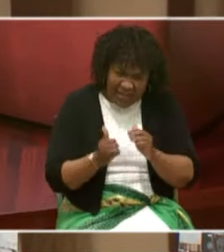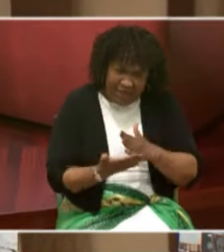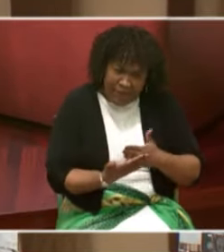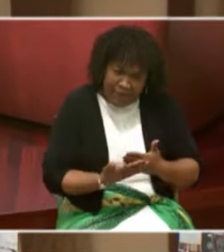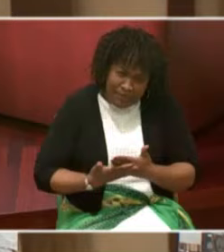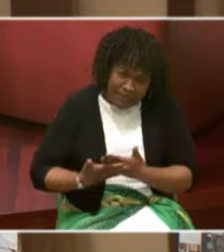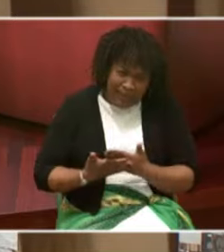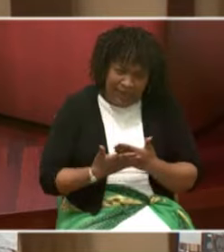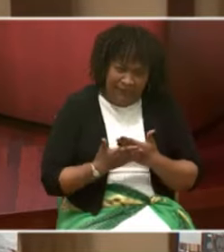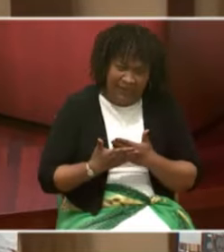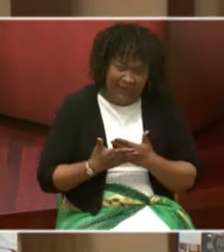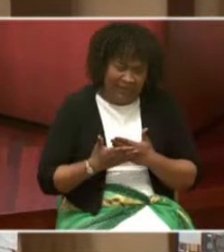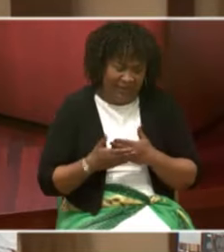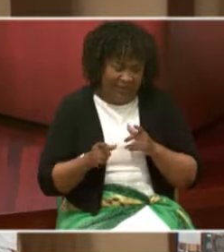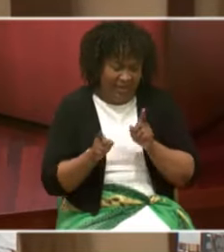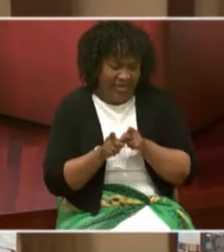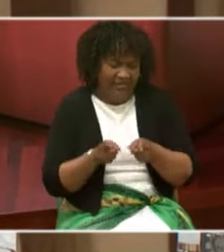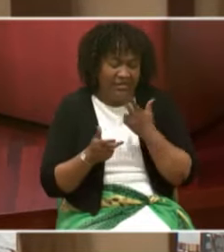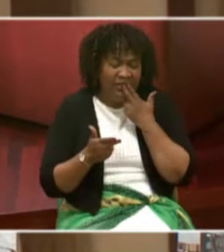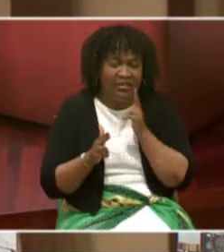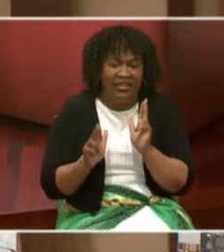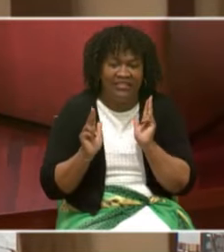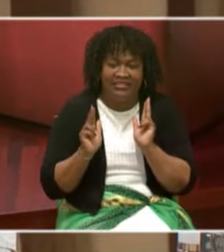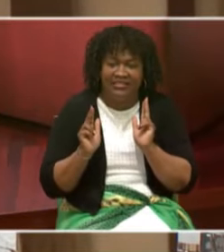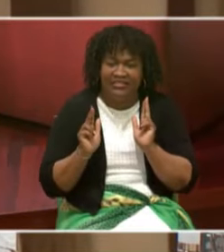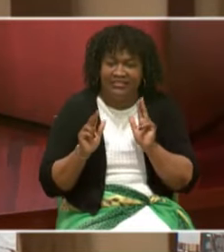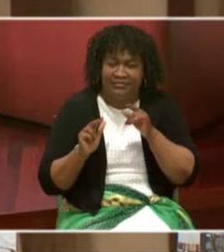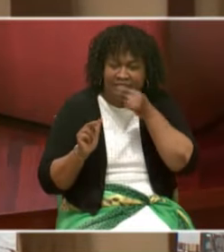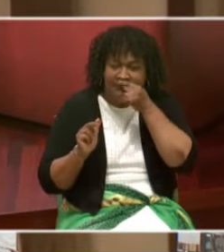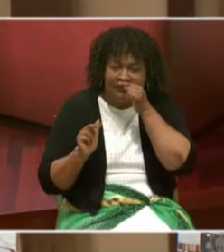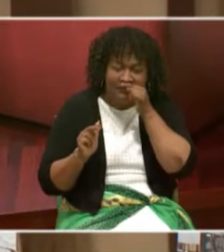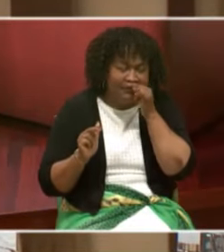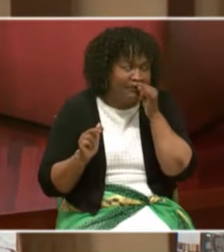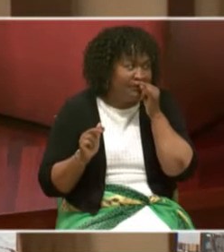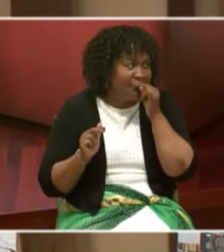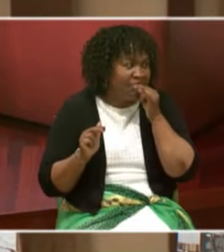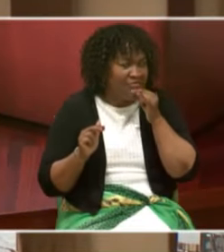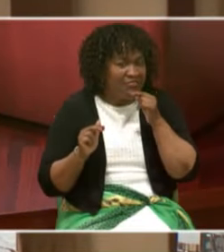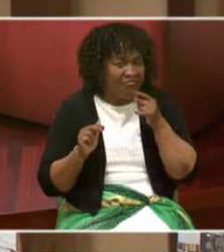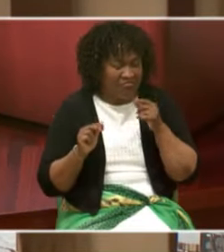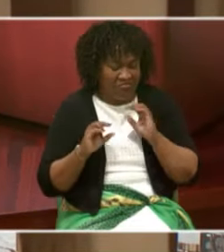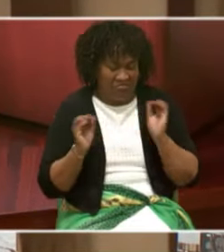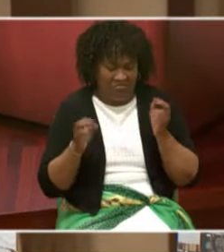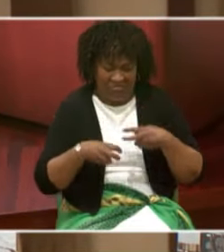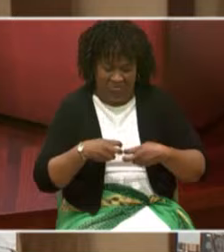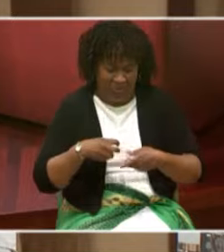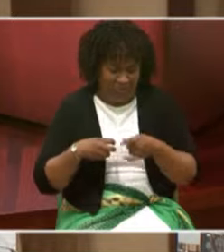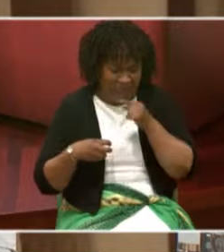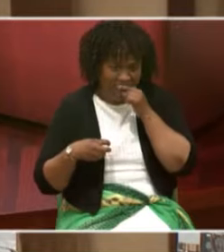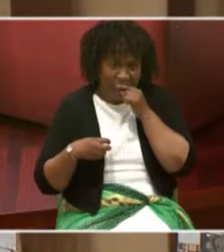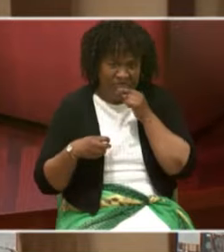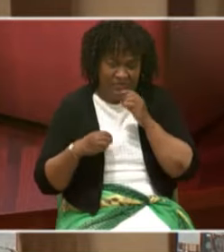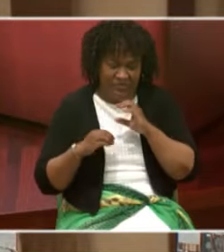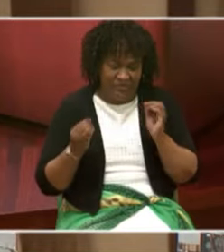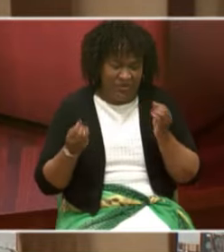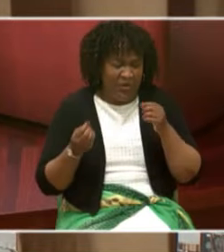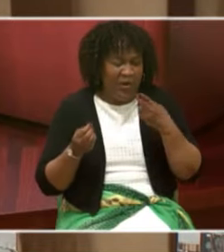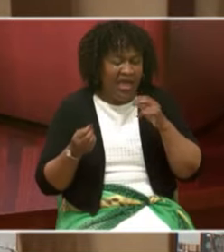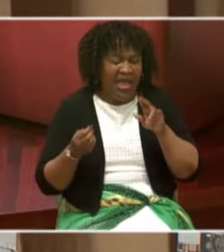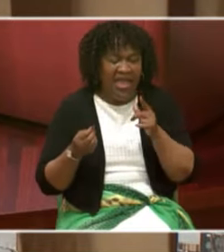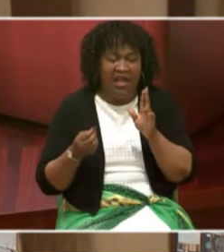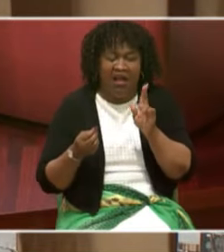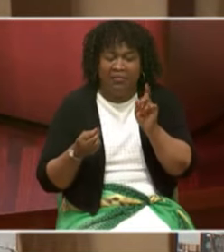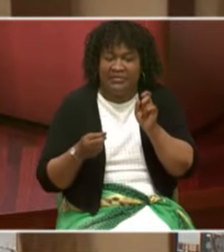1961. What the police department in Montgomery did was wrong. I want you to forgive us. And